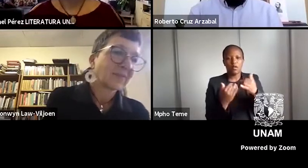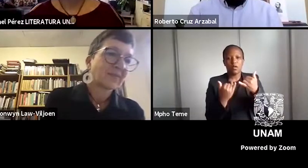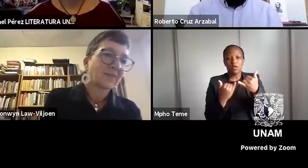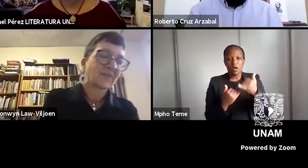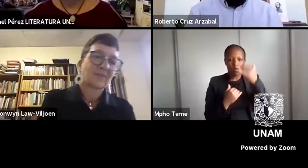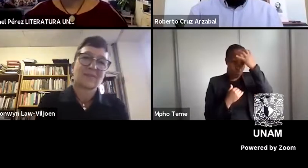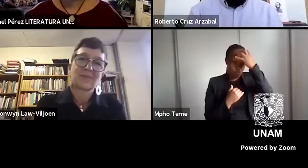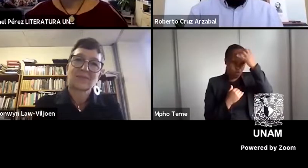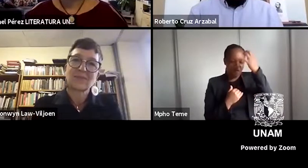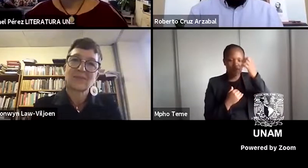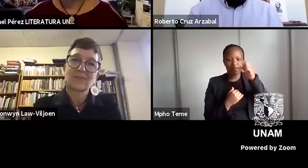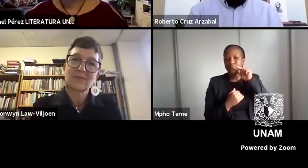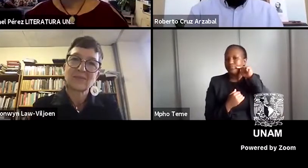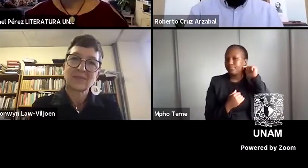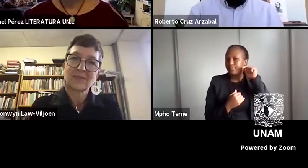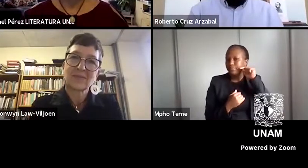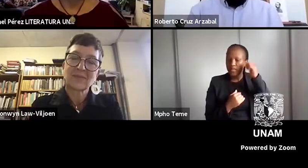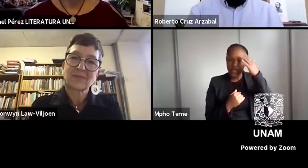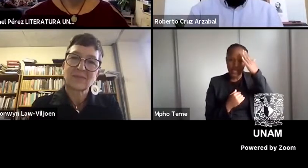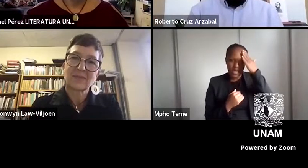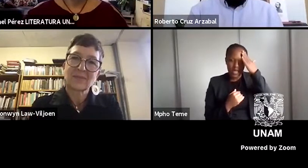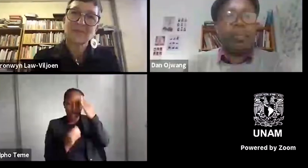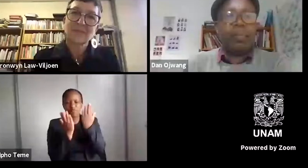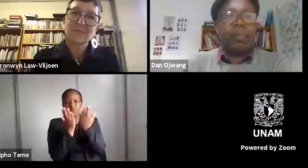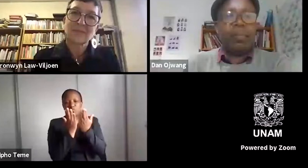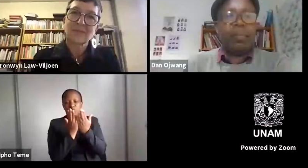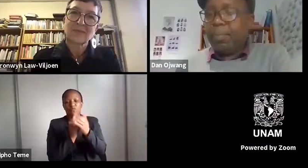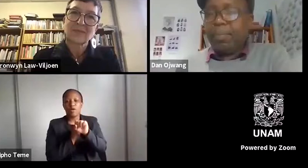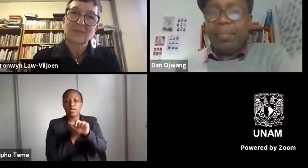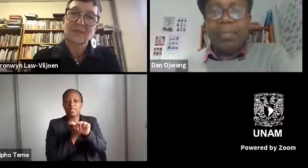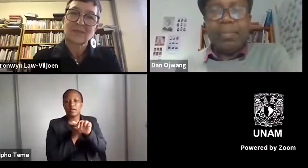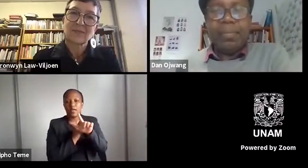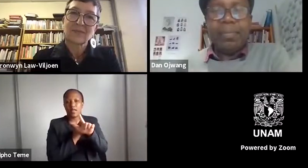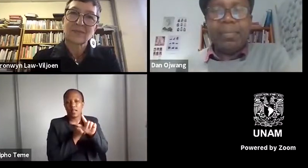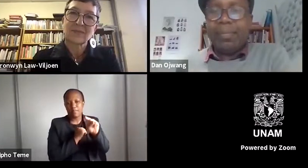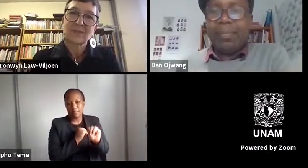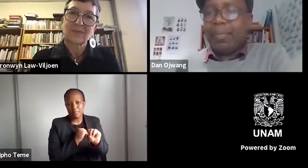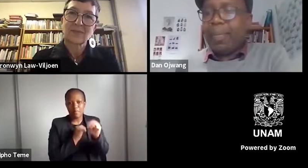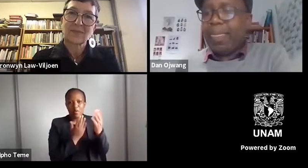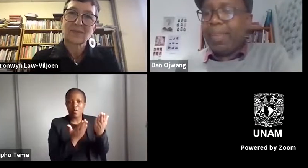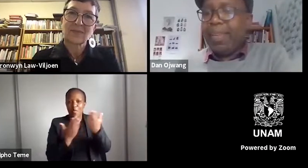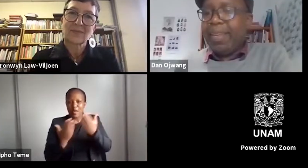He is the head of the School of Literature, Language, and Media, and Beat. Welcome, Dan.